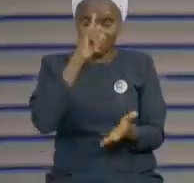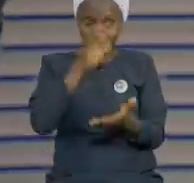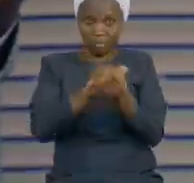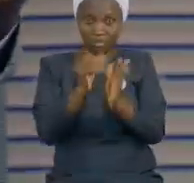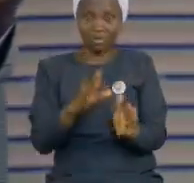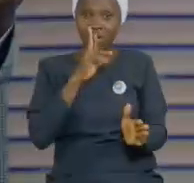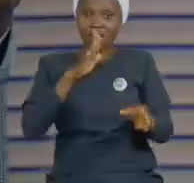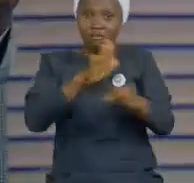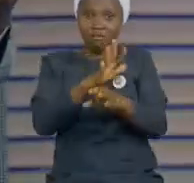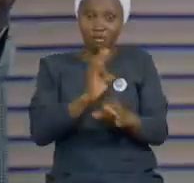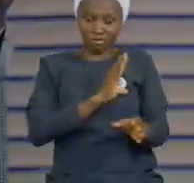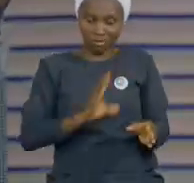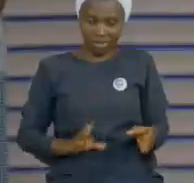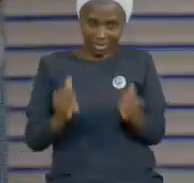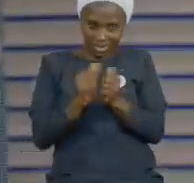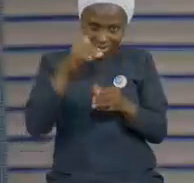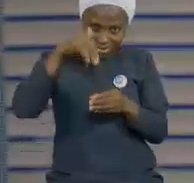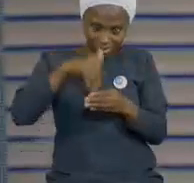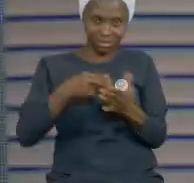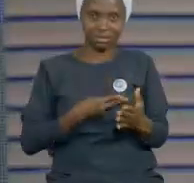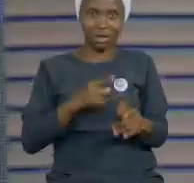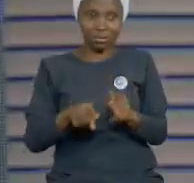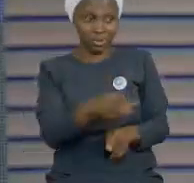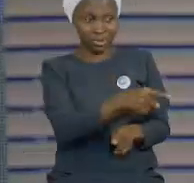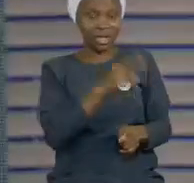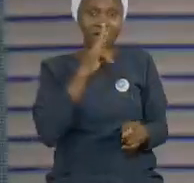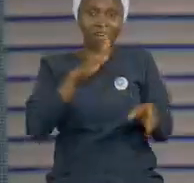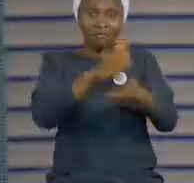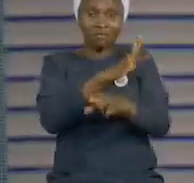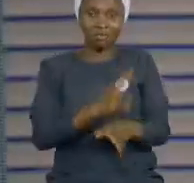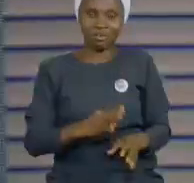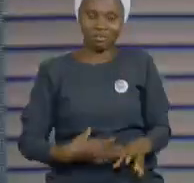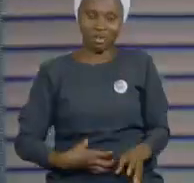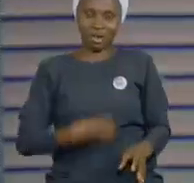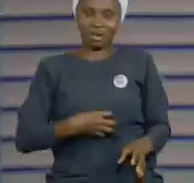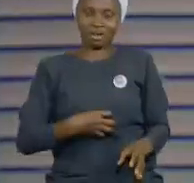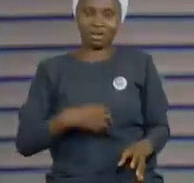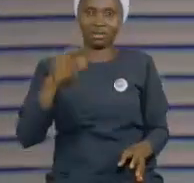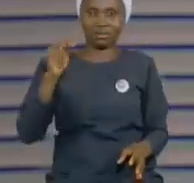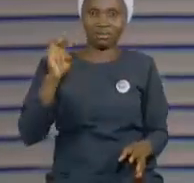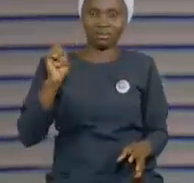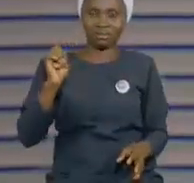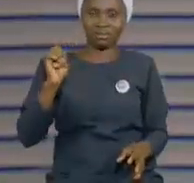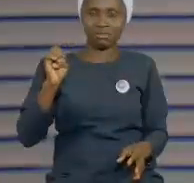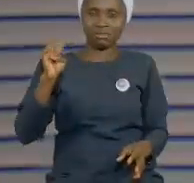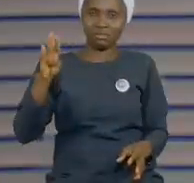they are full of angry Nebuchadnezzar inside them.